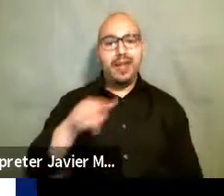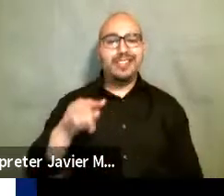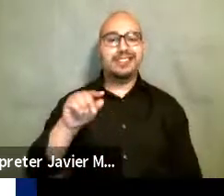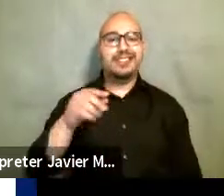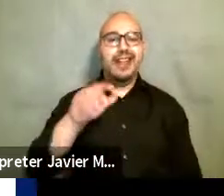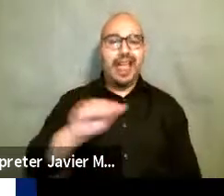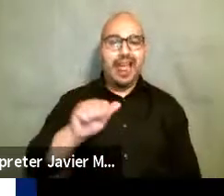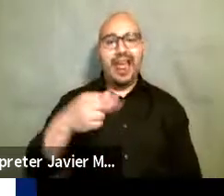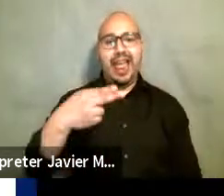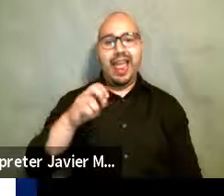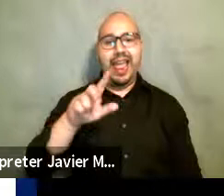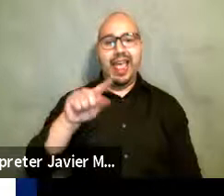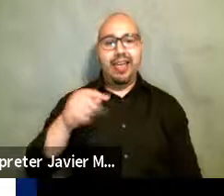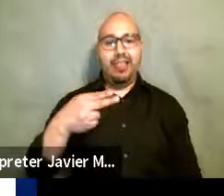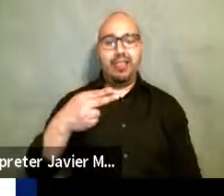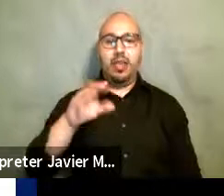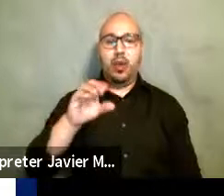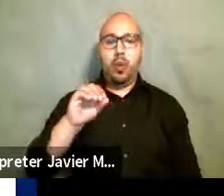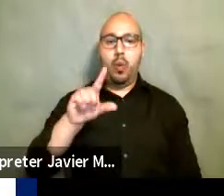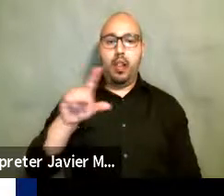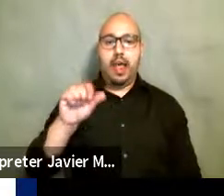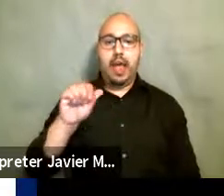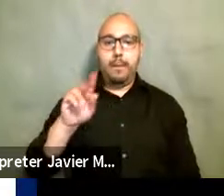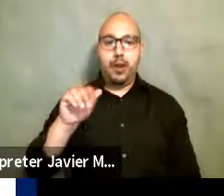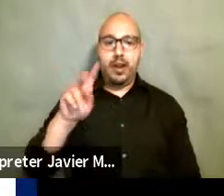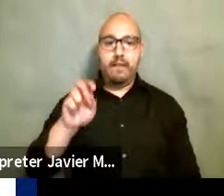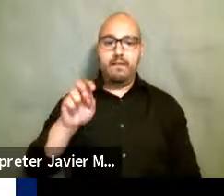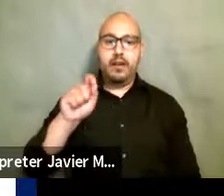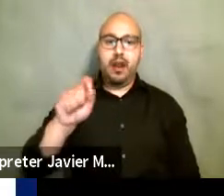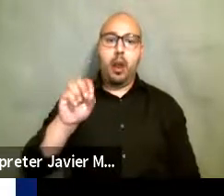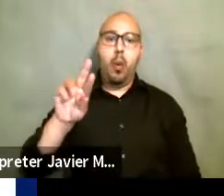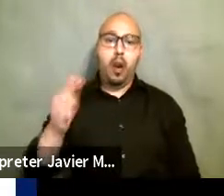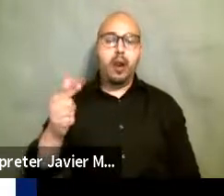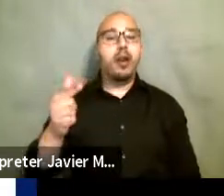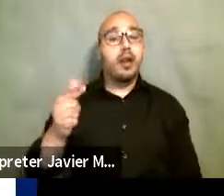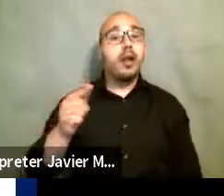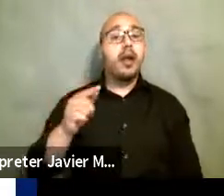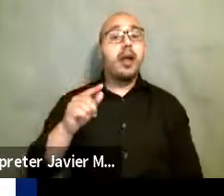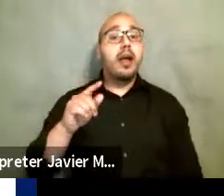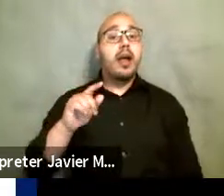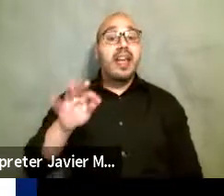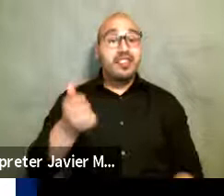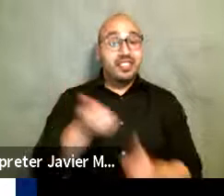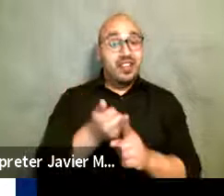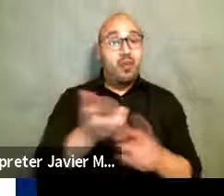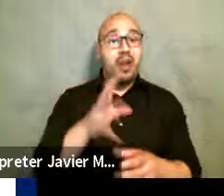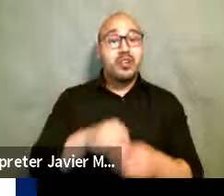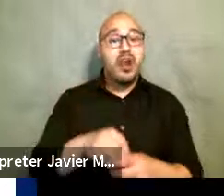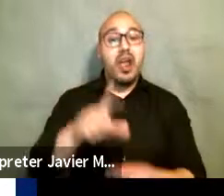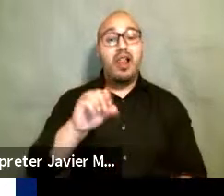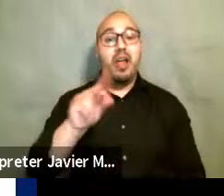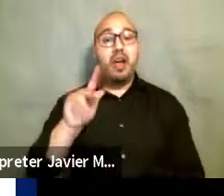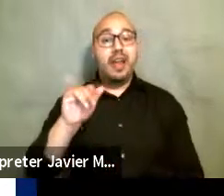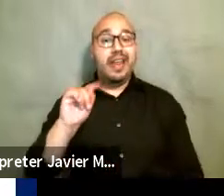glopez@healthcollaborative.org. If you want to learn a little bit more about the program, the Lock It Up in general, feel free to visit our website,